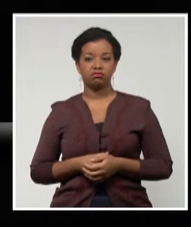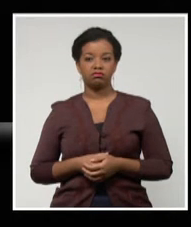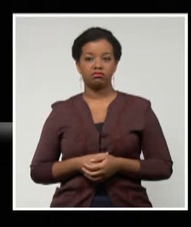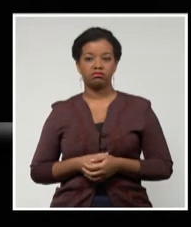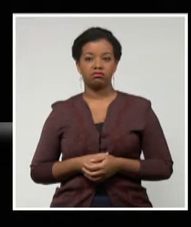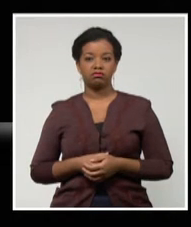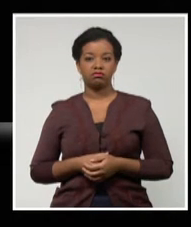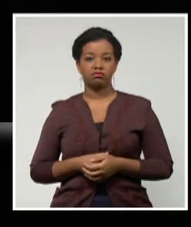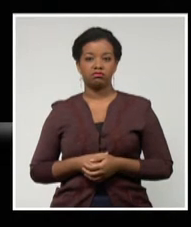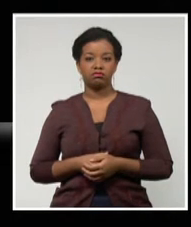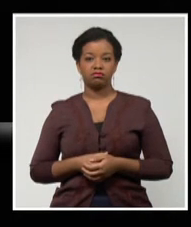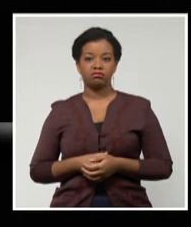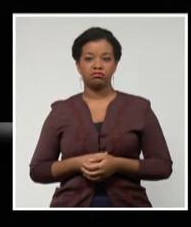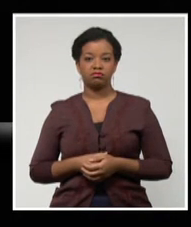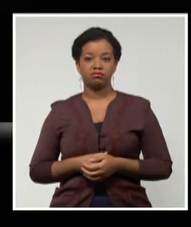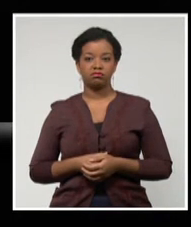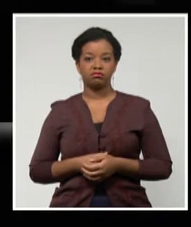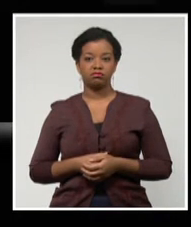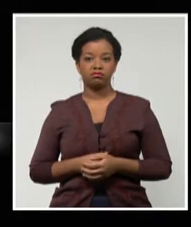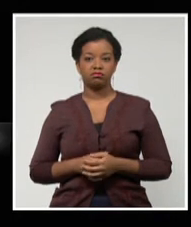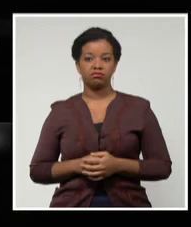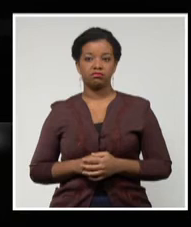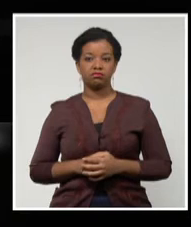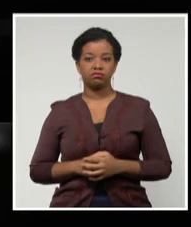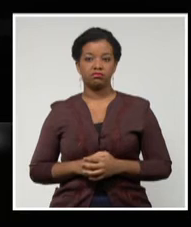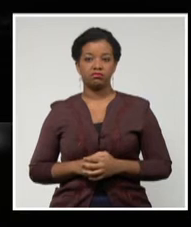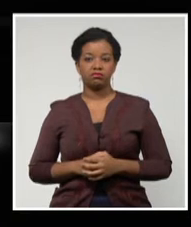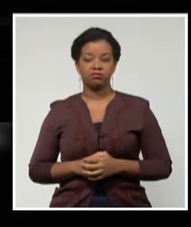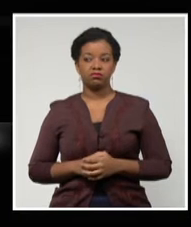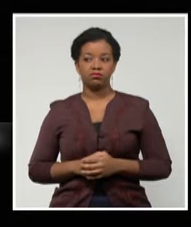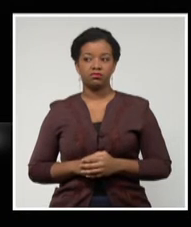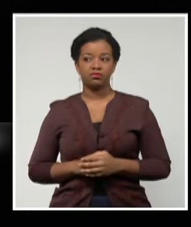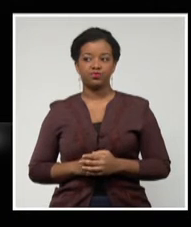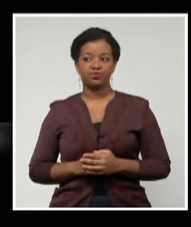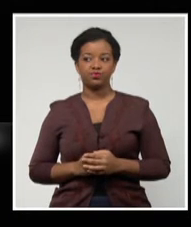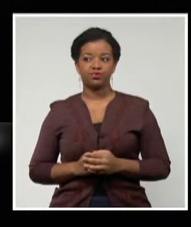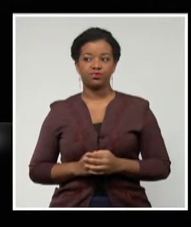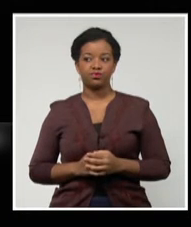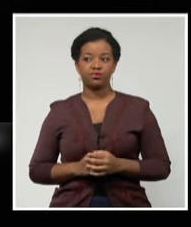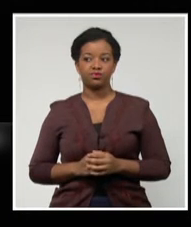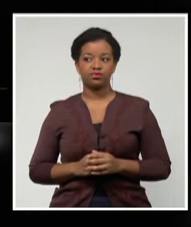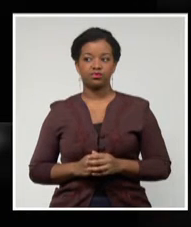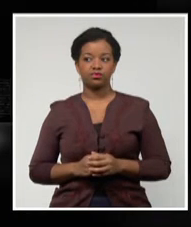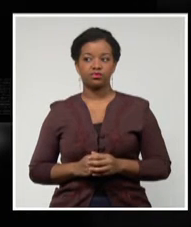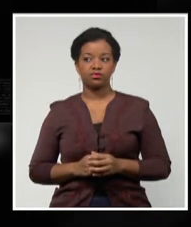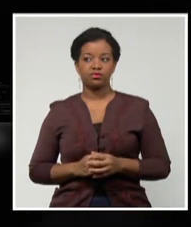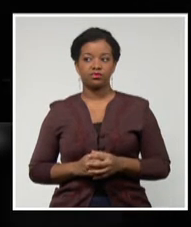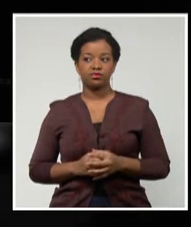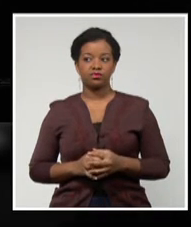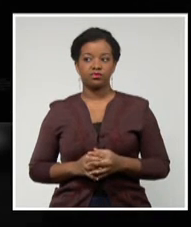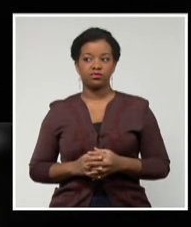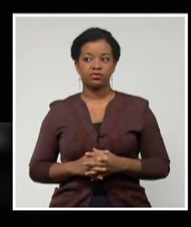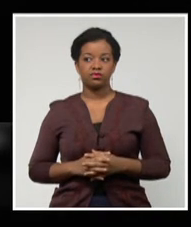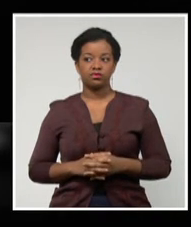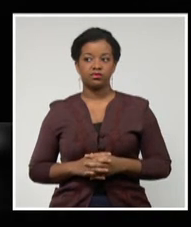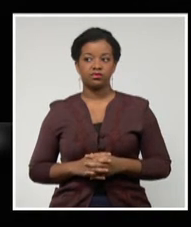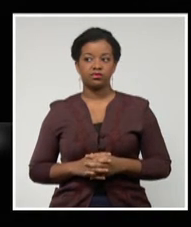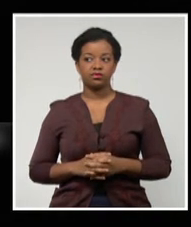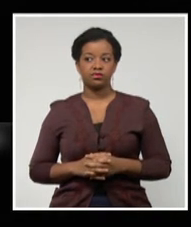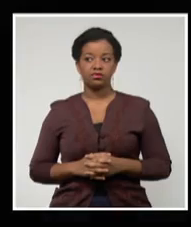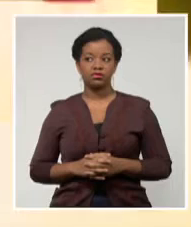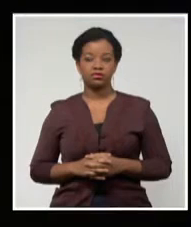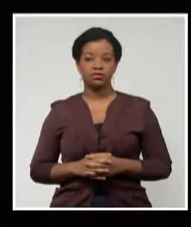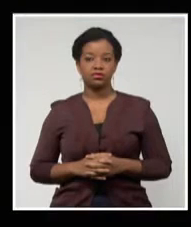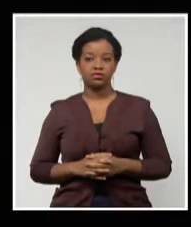blind eye to these abuses by the Cuban regime, and ask all countries to do the same, including places like South Africa and